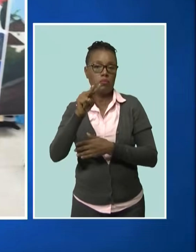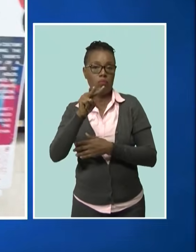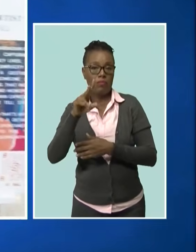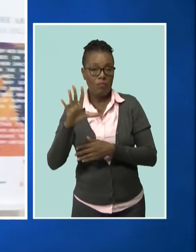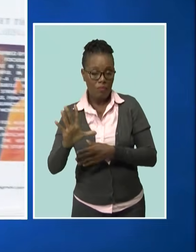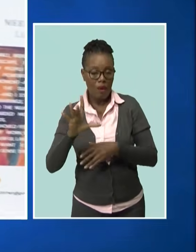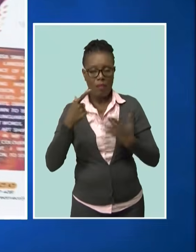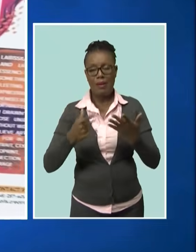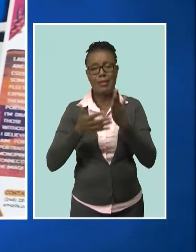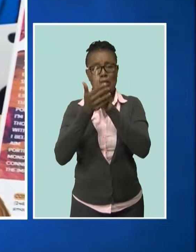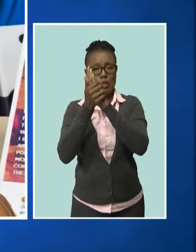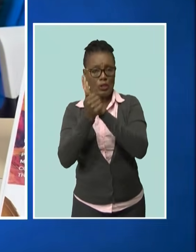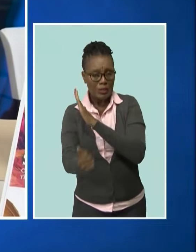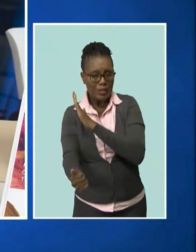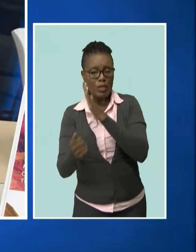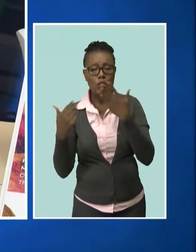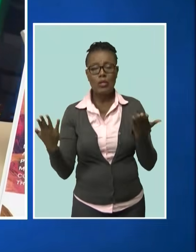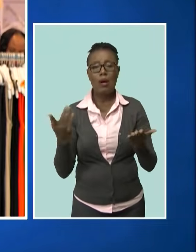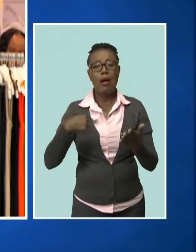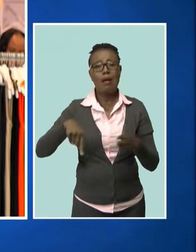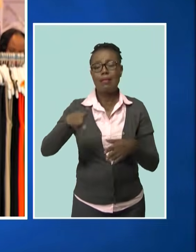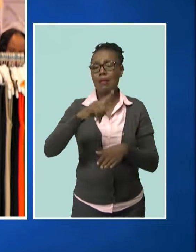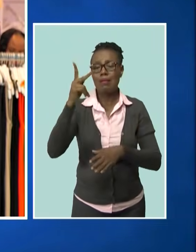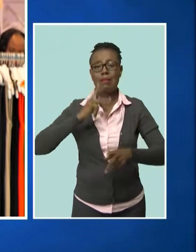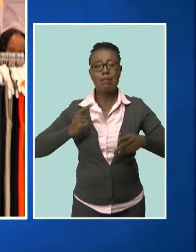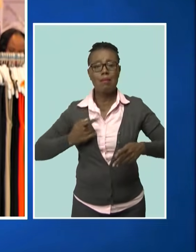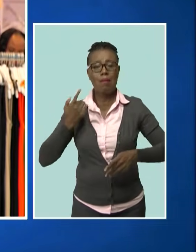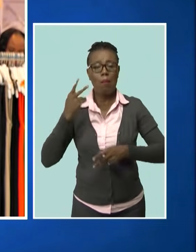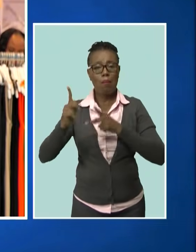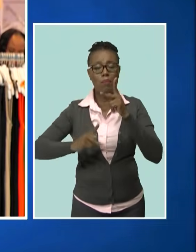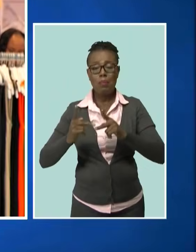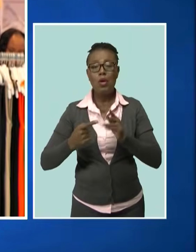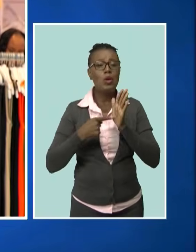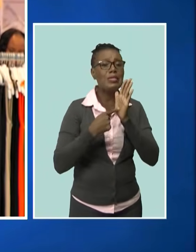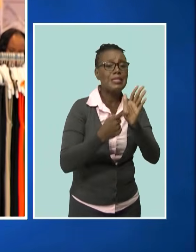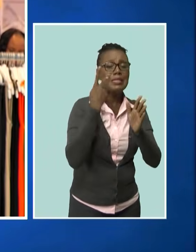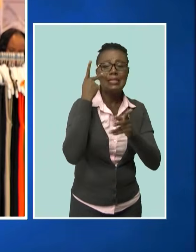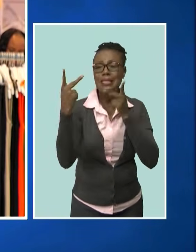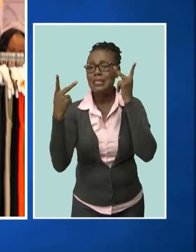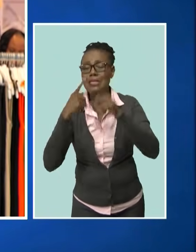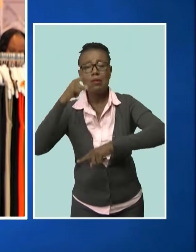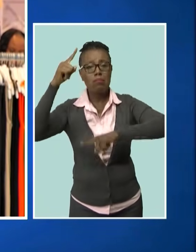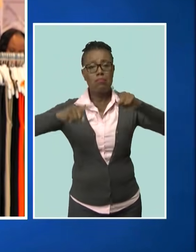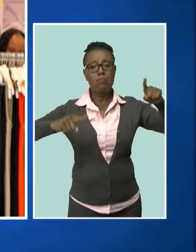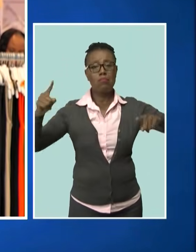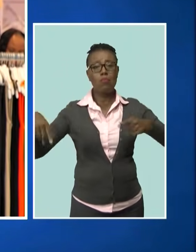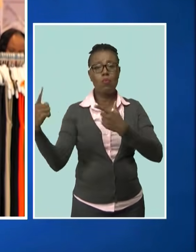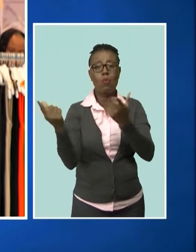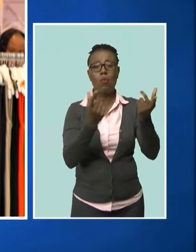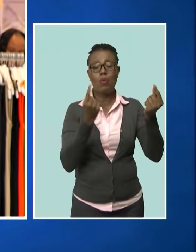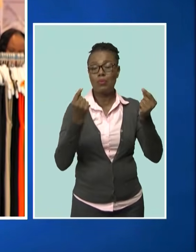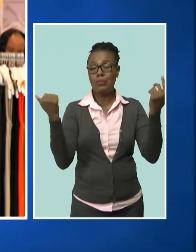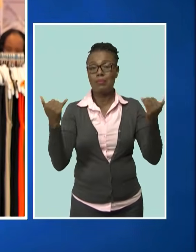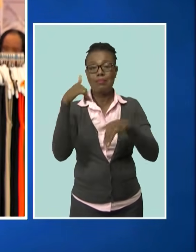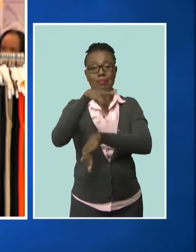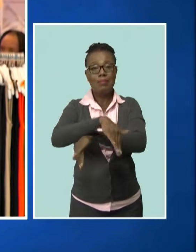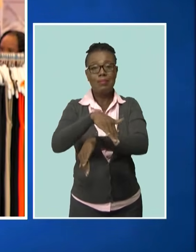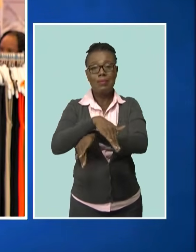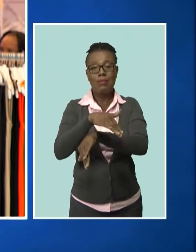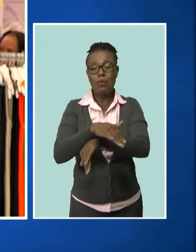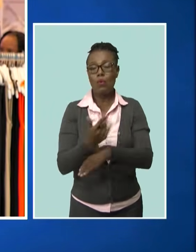the talents and the skills of youth are on show in many different ways, and this evening is just